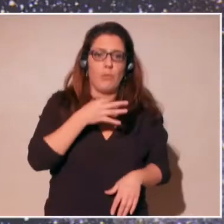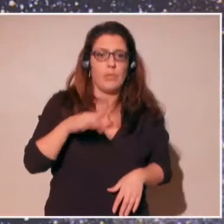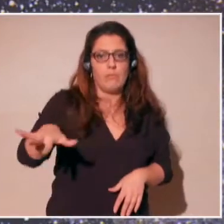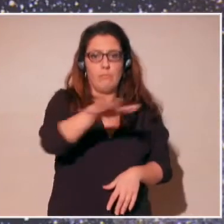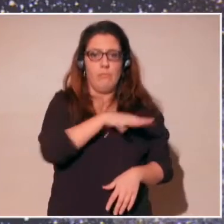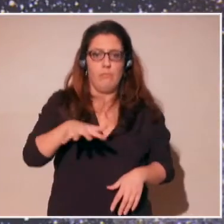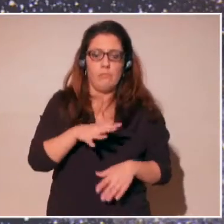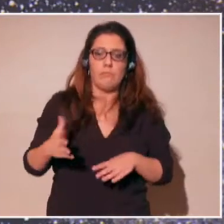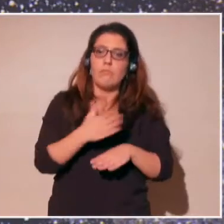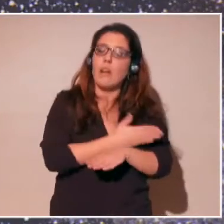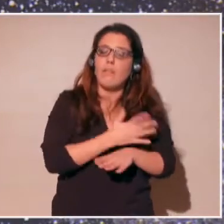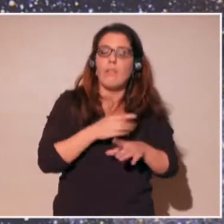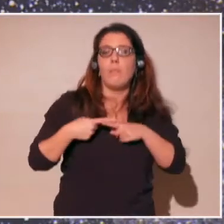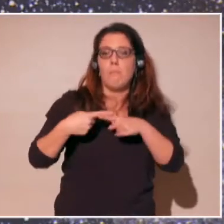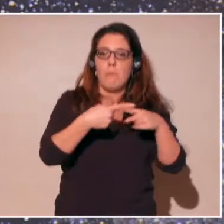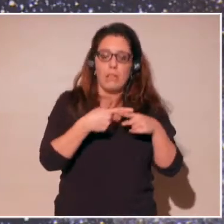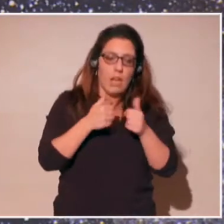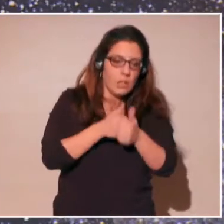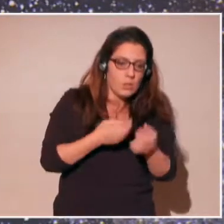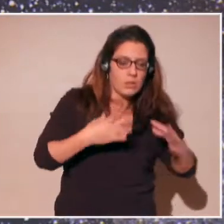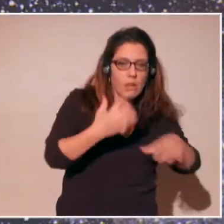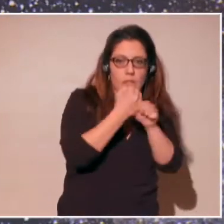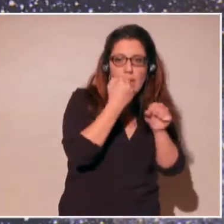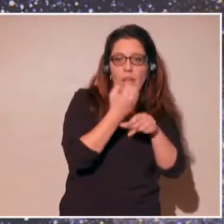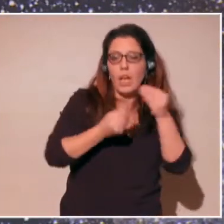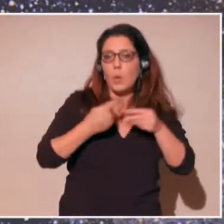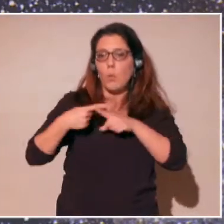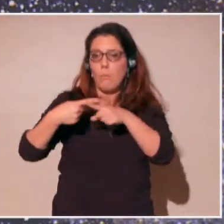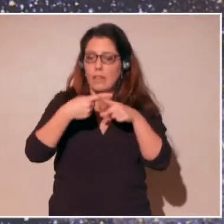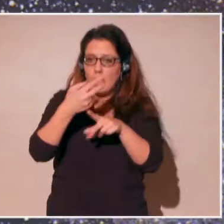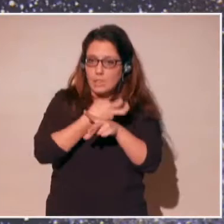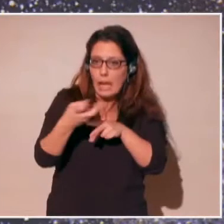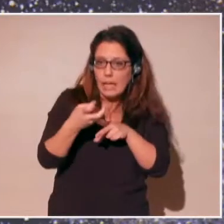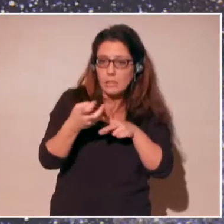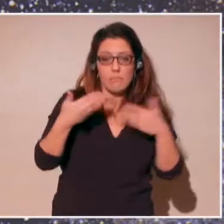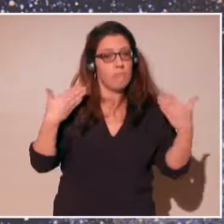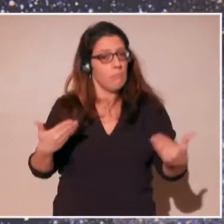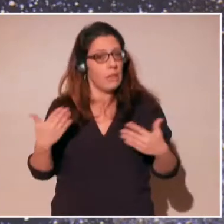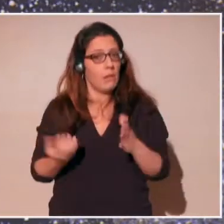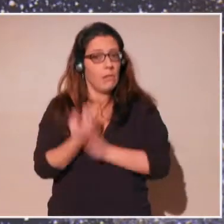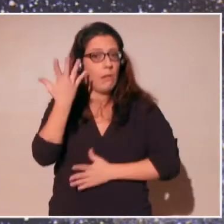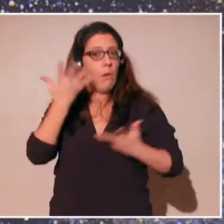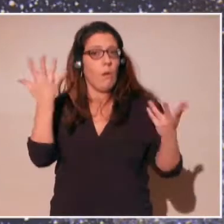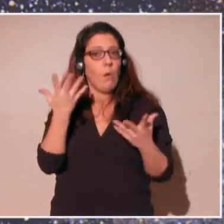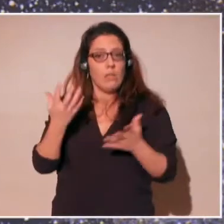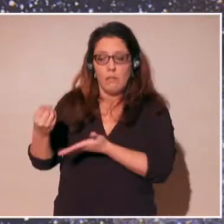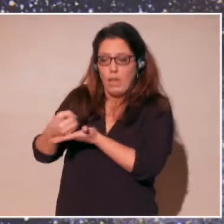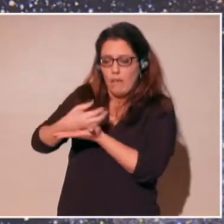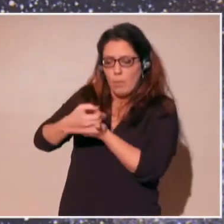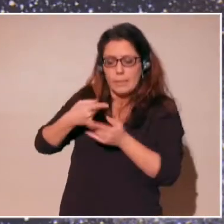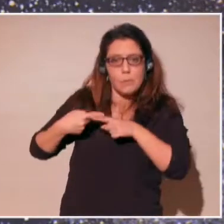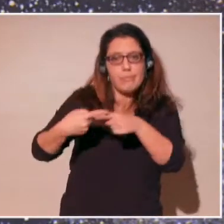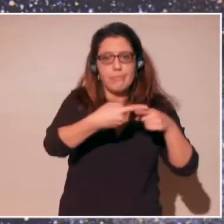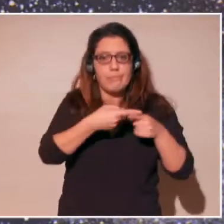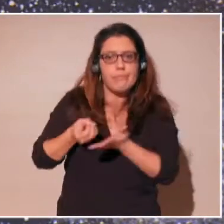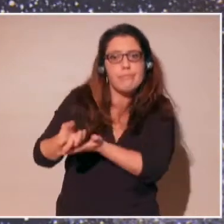new solidarity, different from the traditional solidarity. We're not talking about sharing only a risk. We're talking about